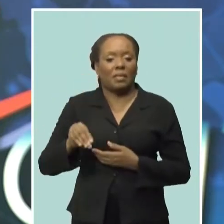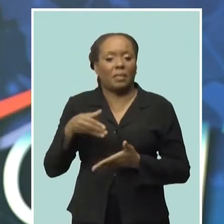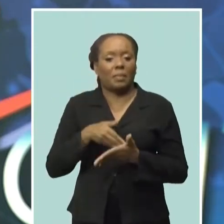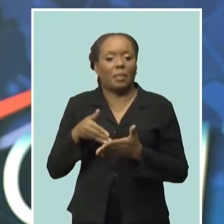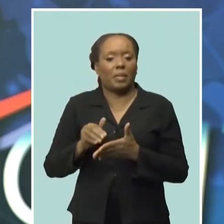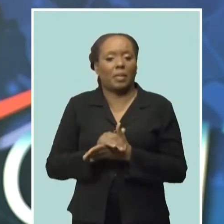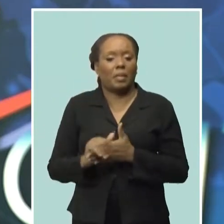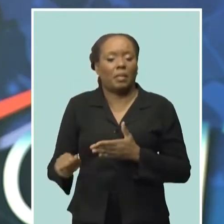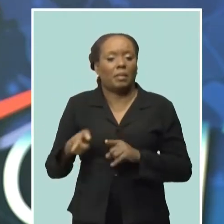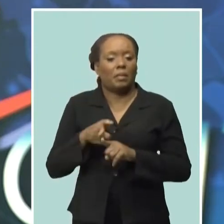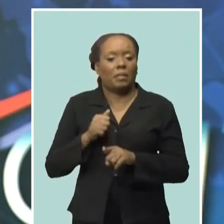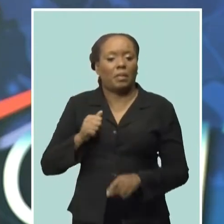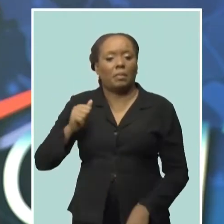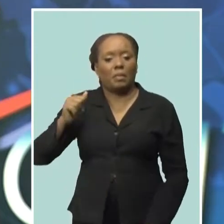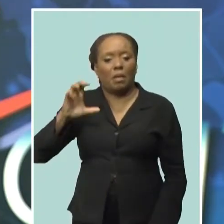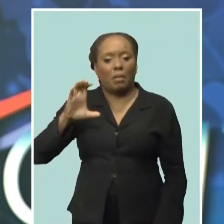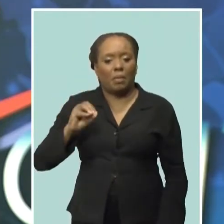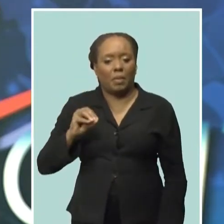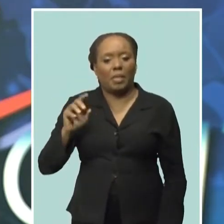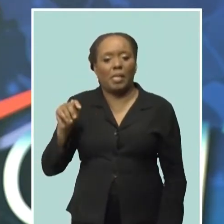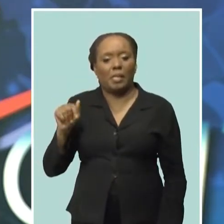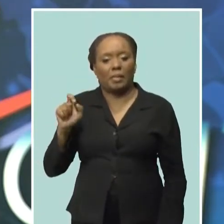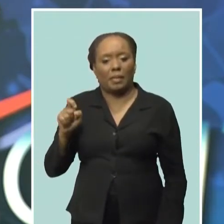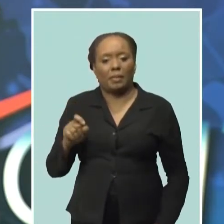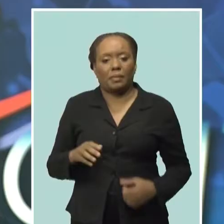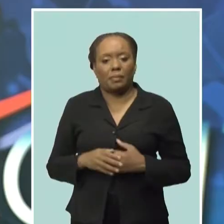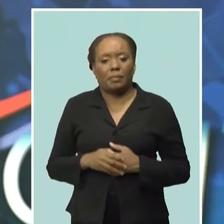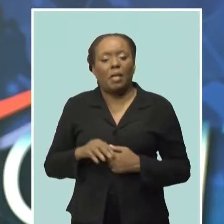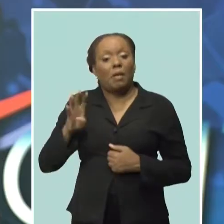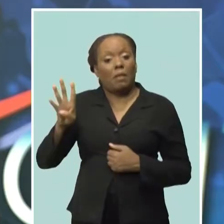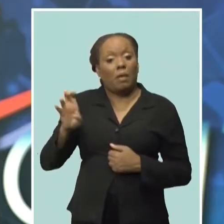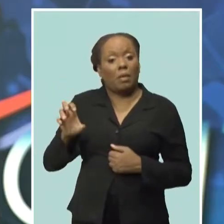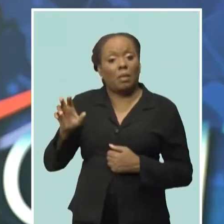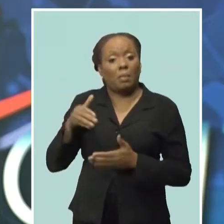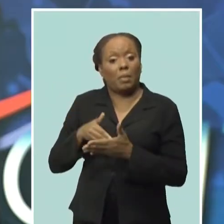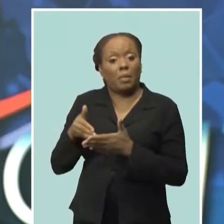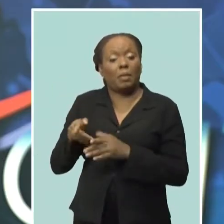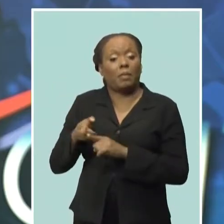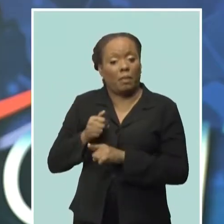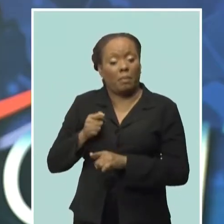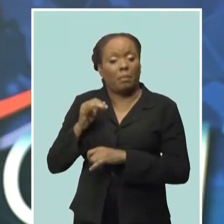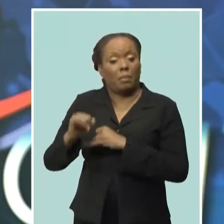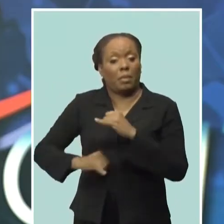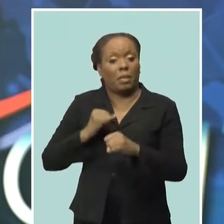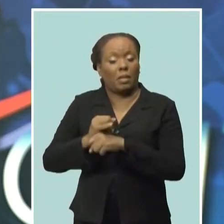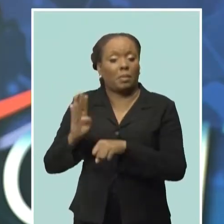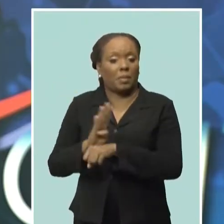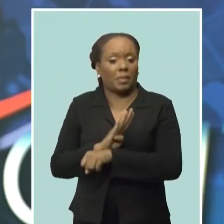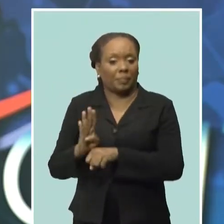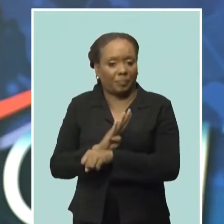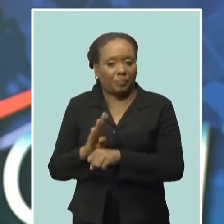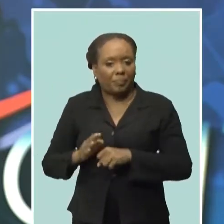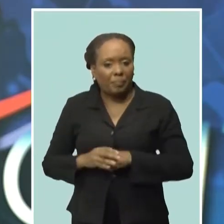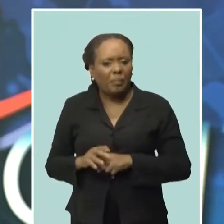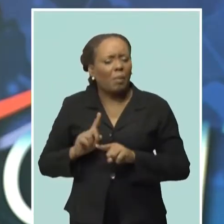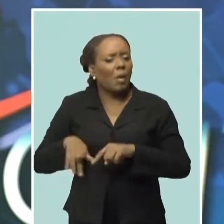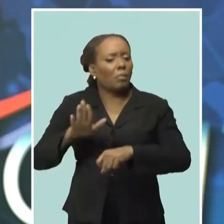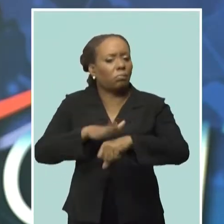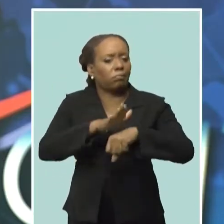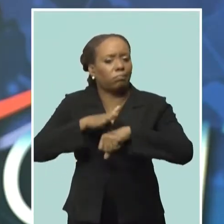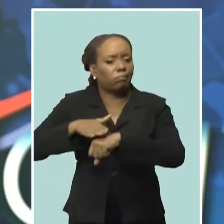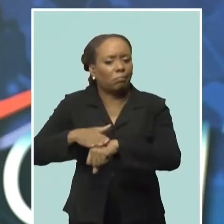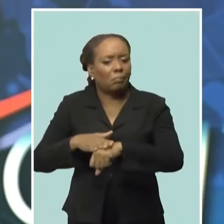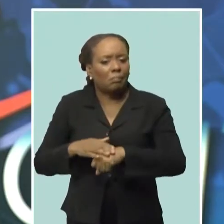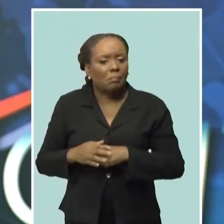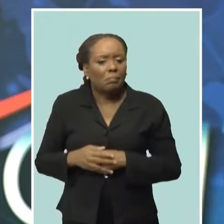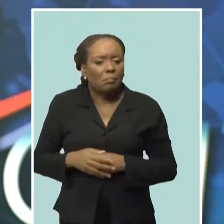corporation tax, $400 million of which came from international businesses. She has, however, cautioned against the expectation the higher tax